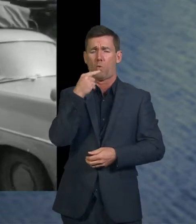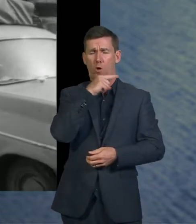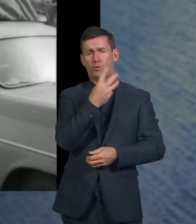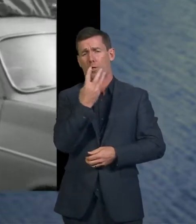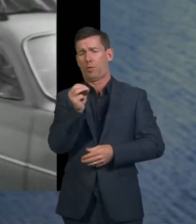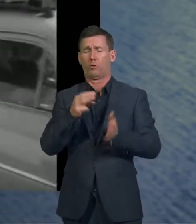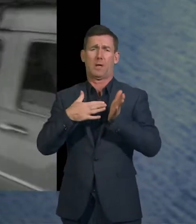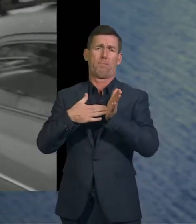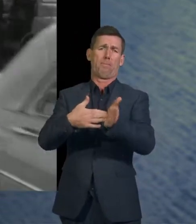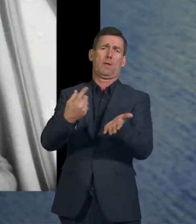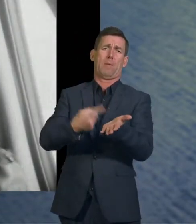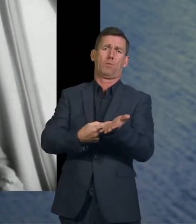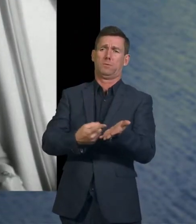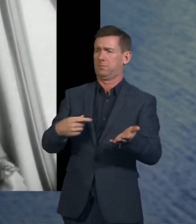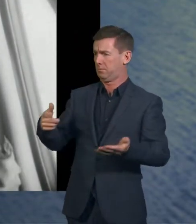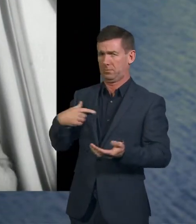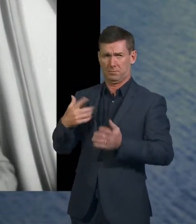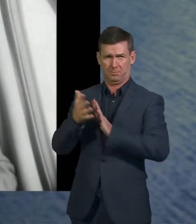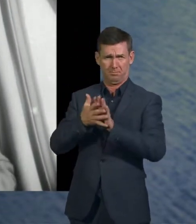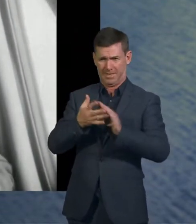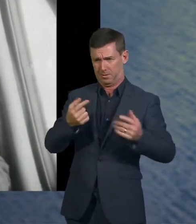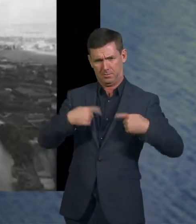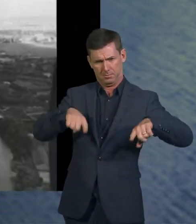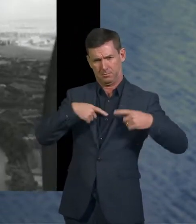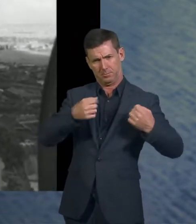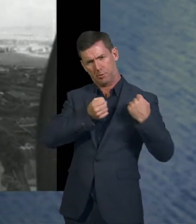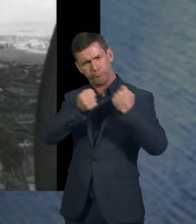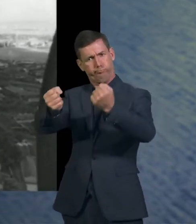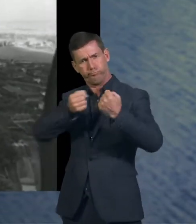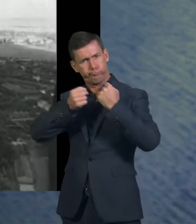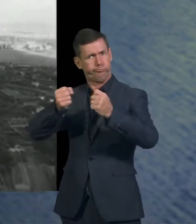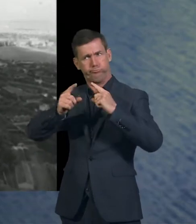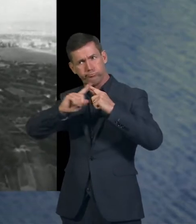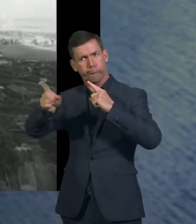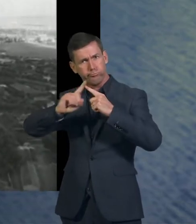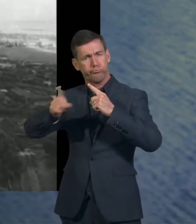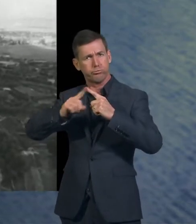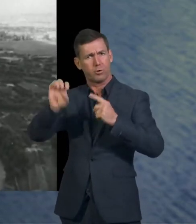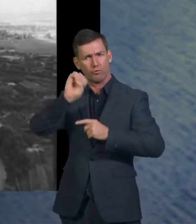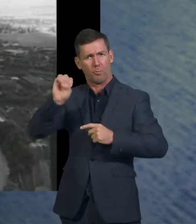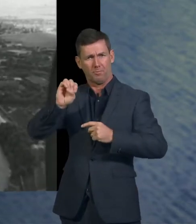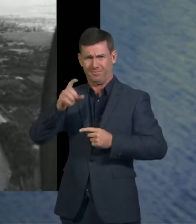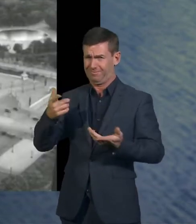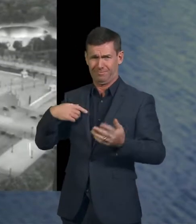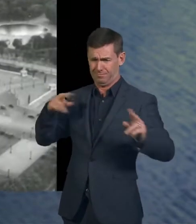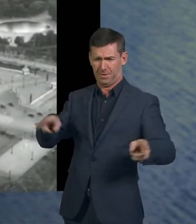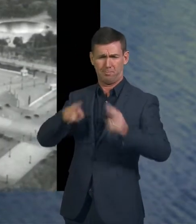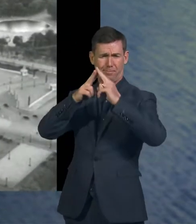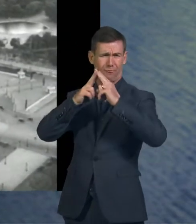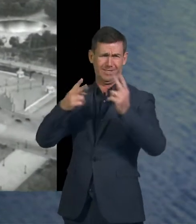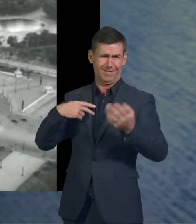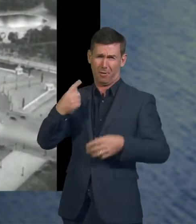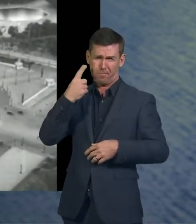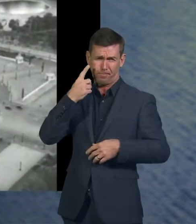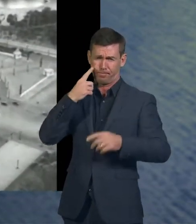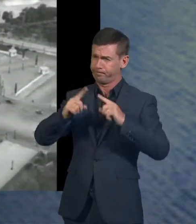the overall traffic will be greatly increased if we go into the common market, the airlines will benefit as well. Paris will seem like our hometown. Crossing